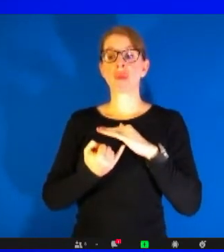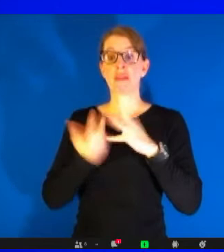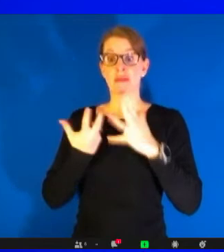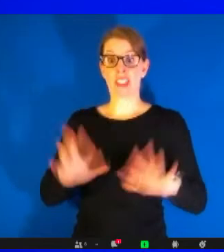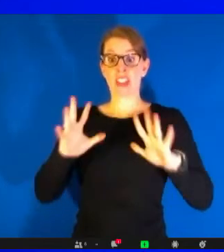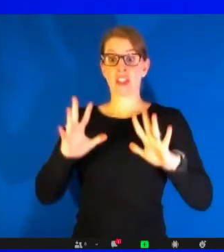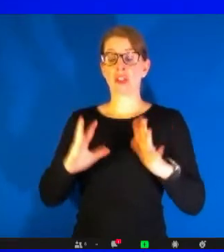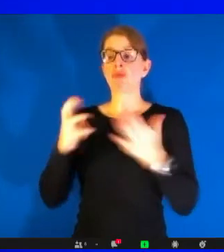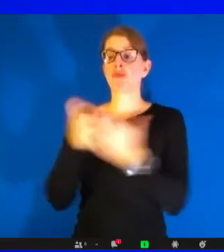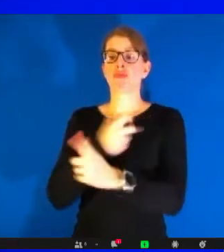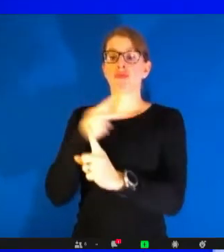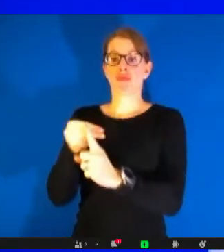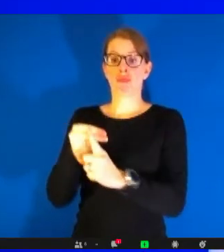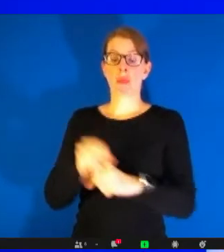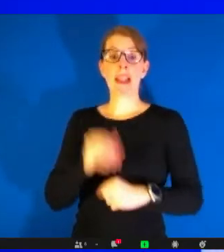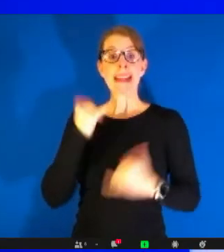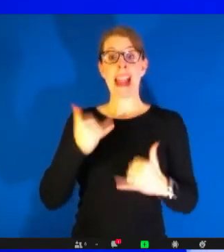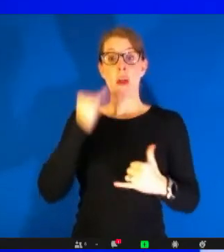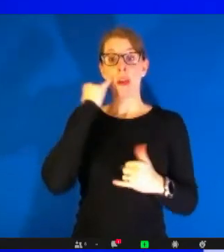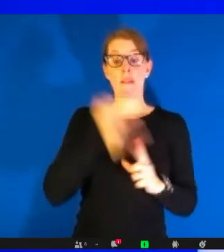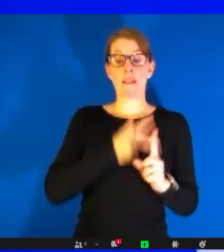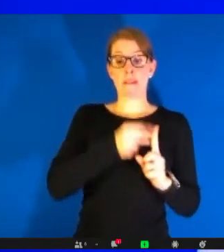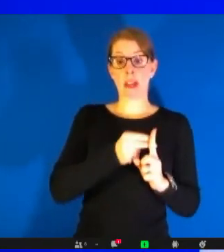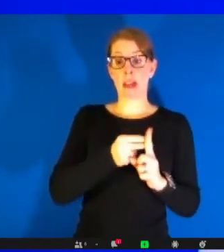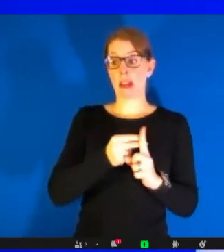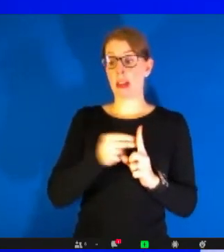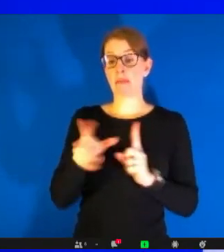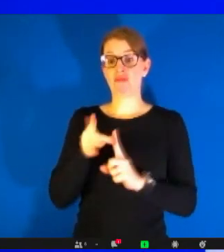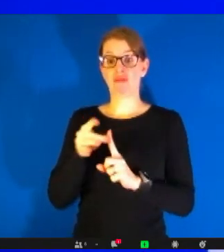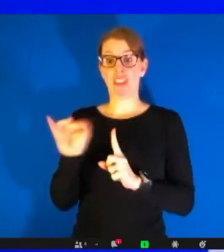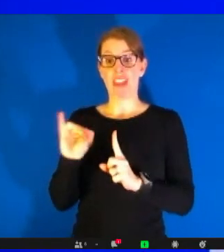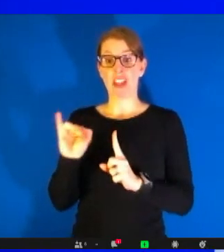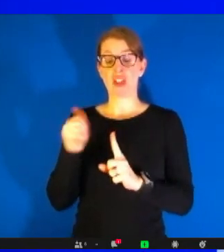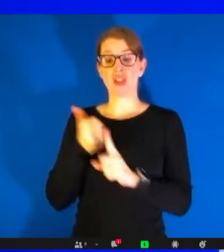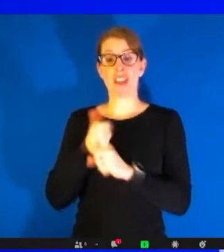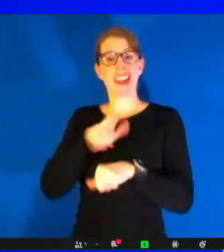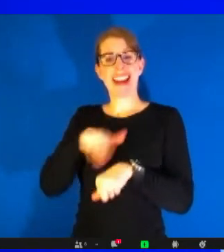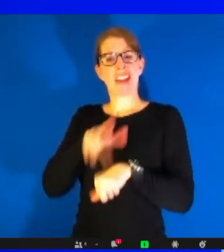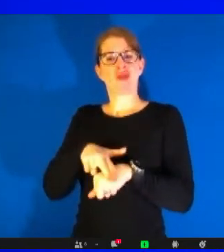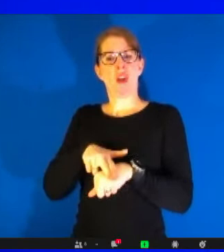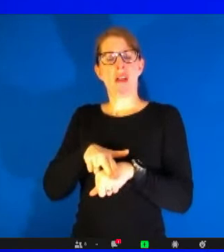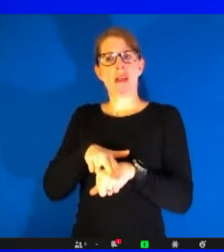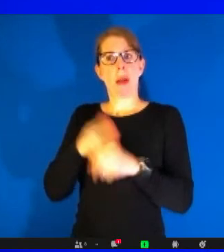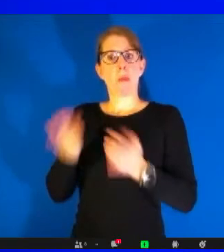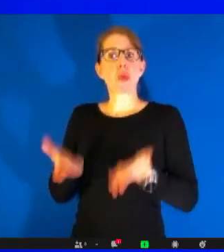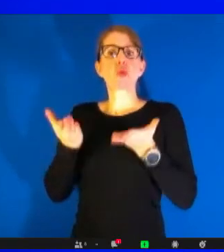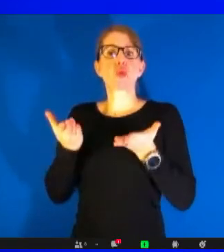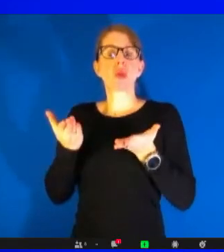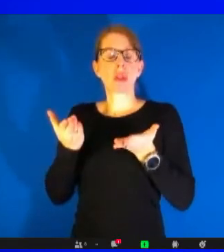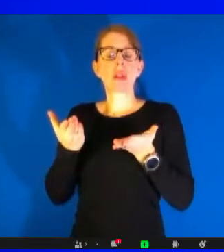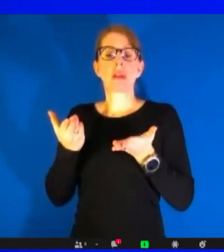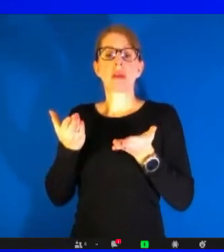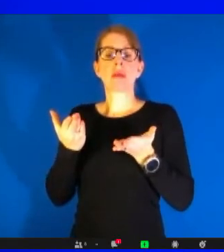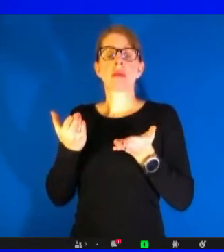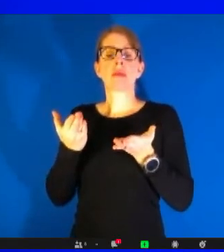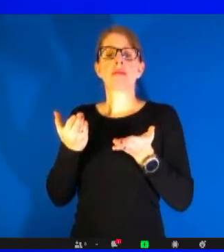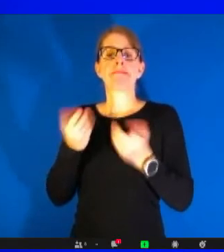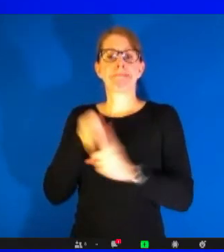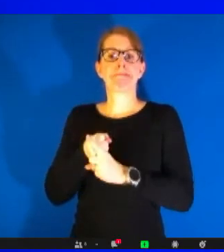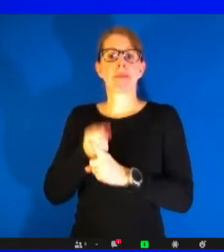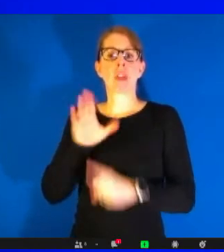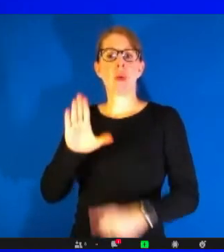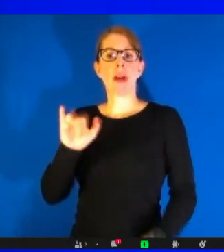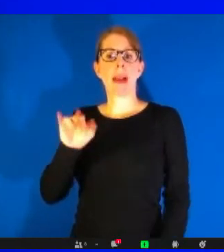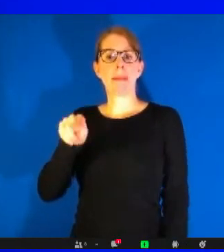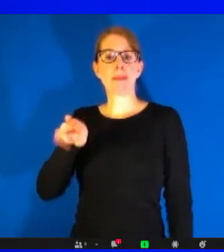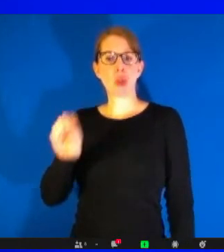you are vaccinated and you get infection, you are kind of getting a natural boost to that immune system. So there's really no good